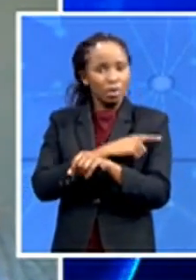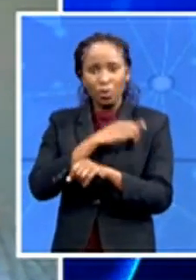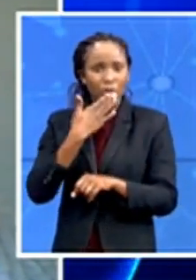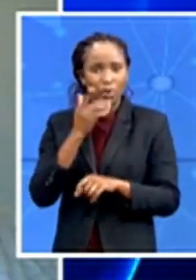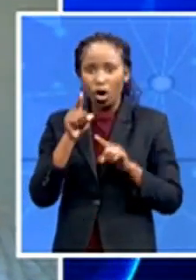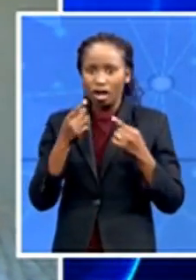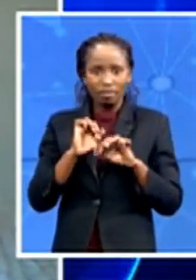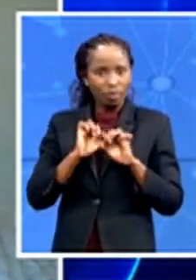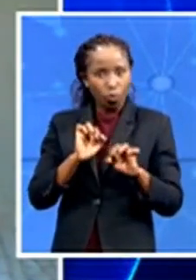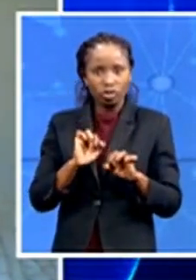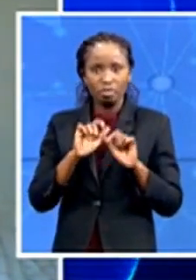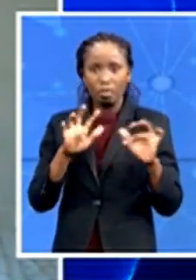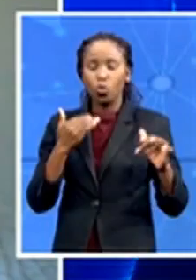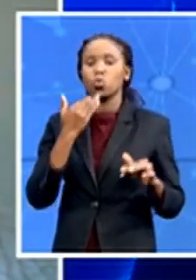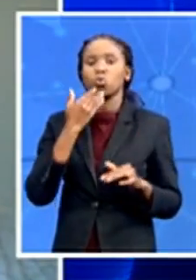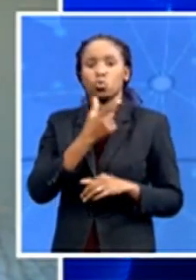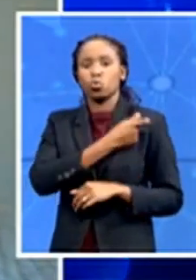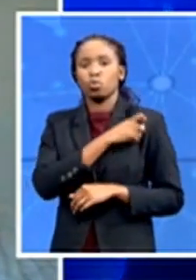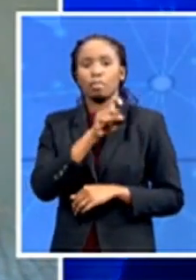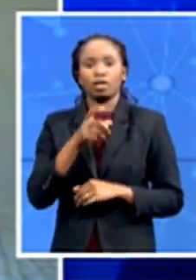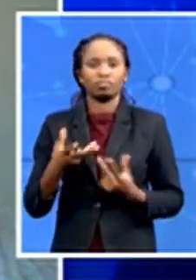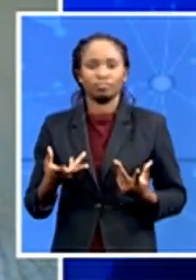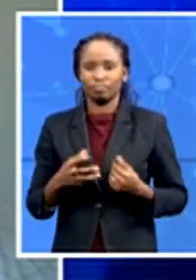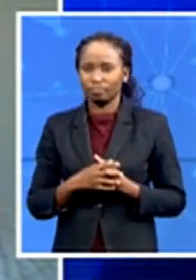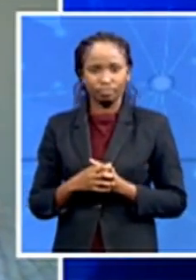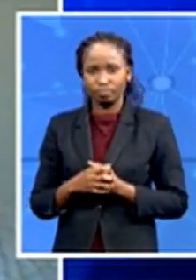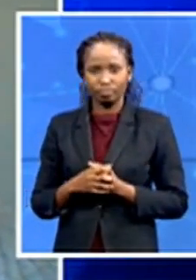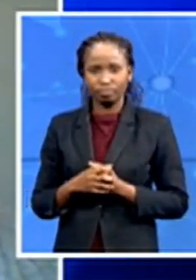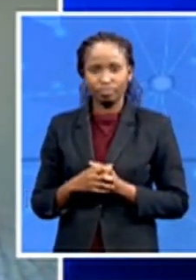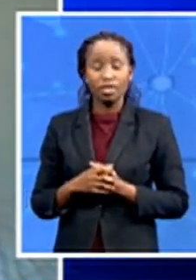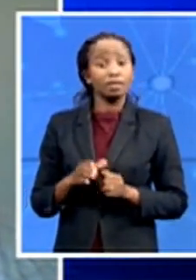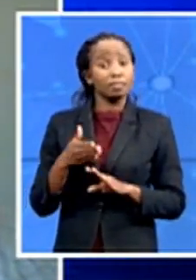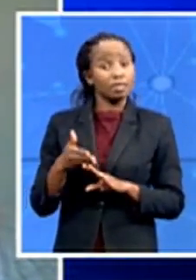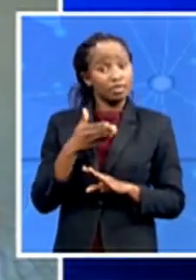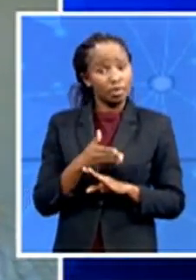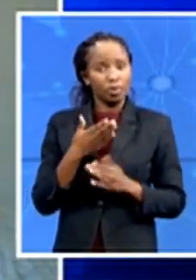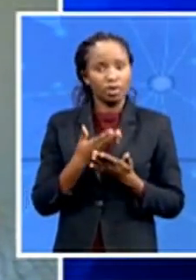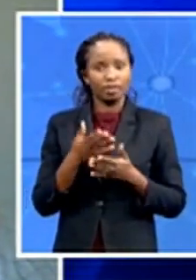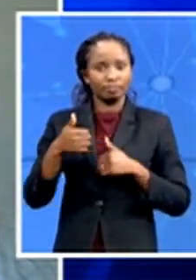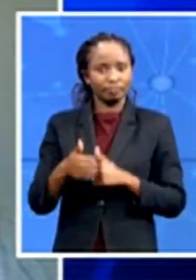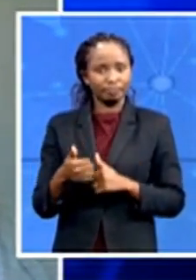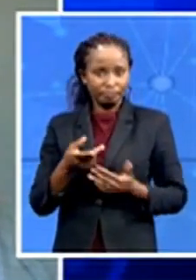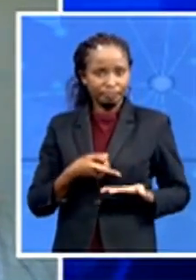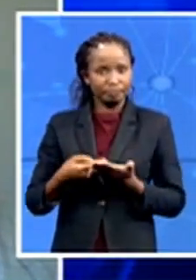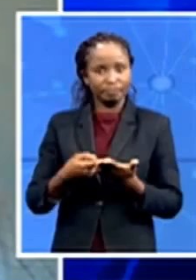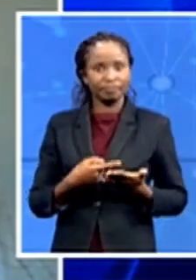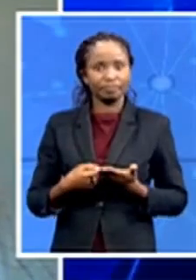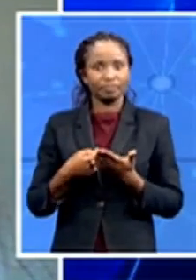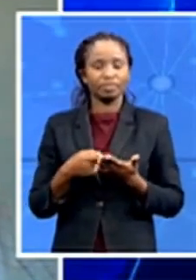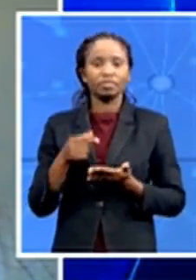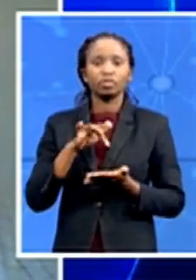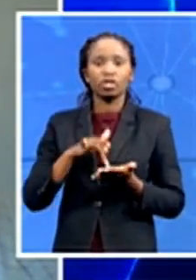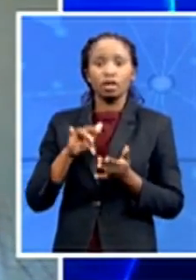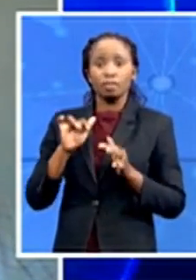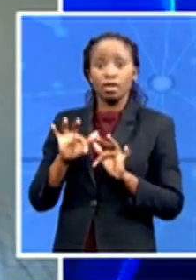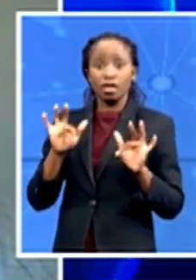we hope we can all sit around the table, find a common position and work together. But if push comes to shove, of course, we'll have to